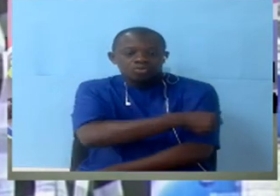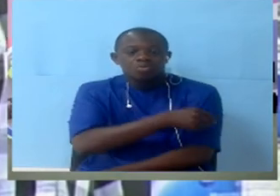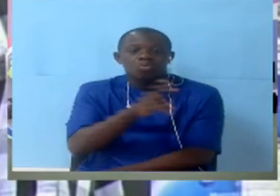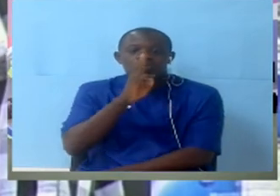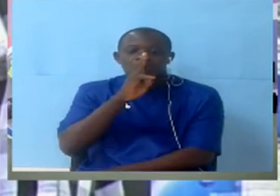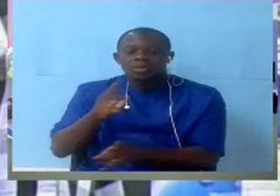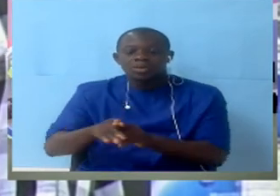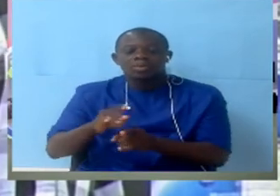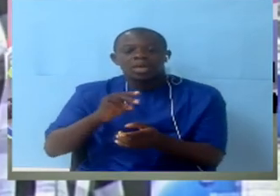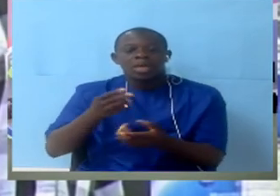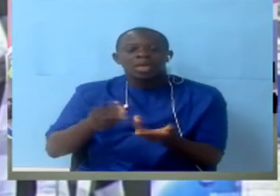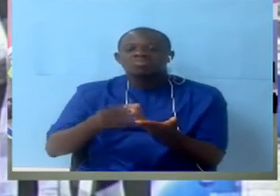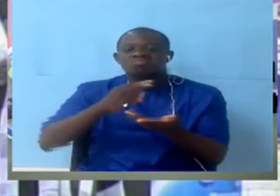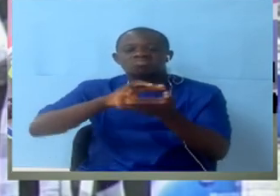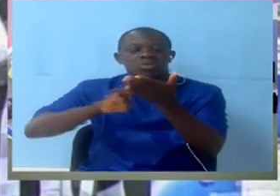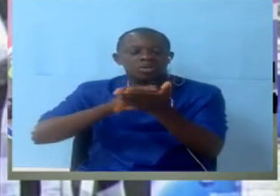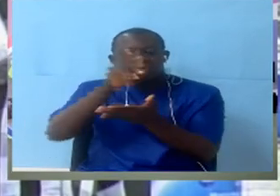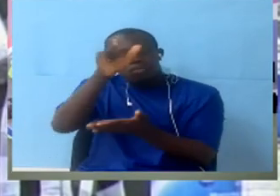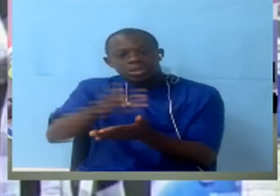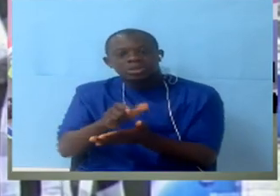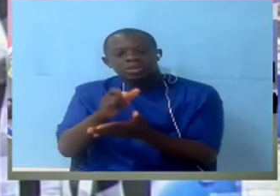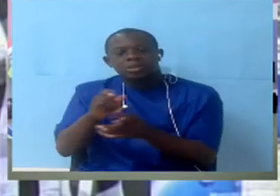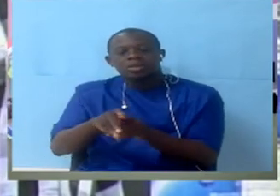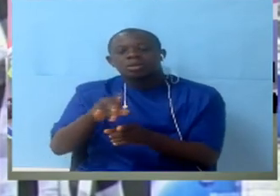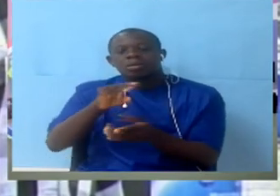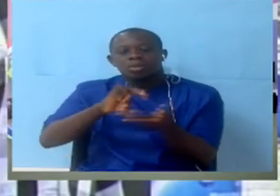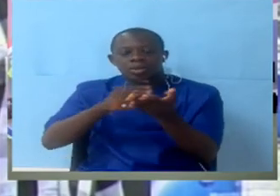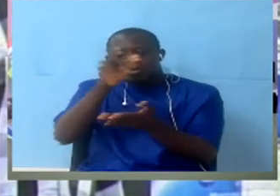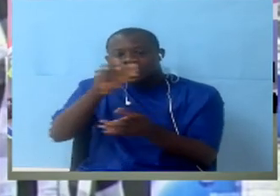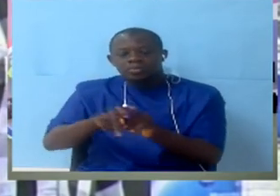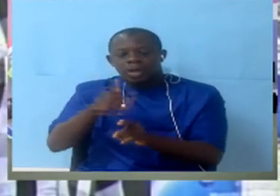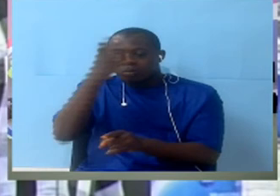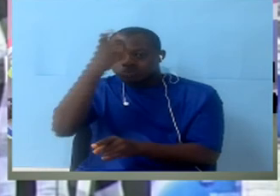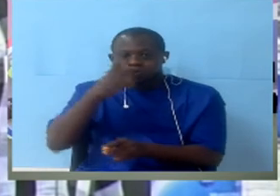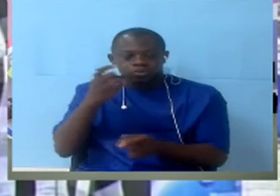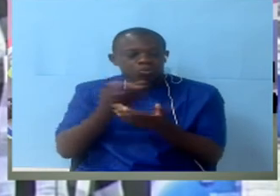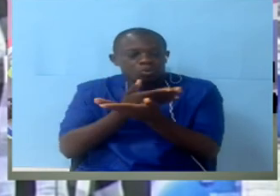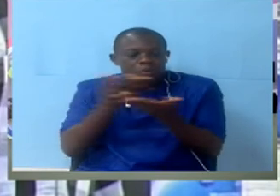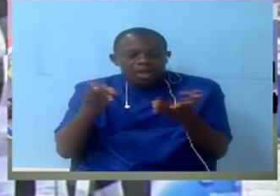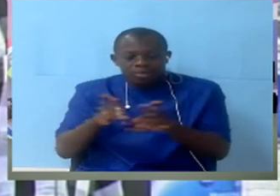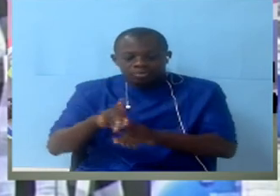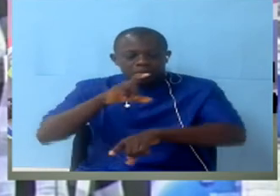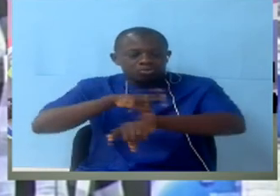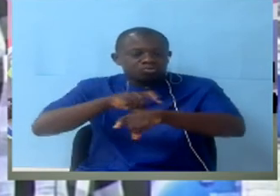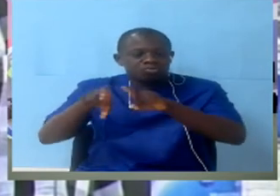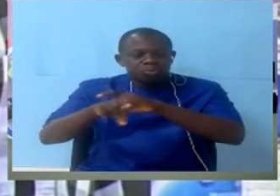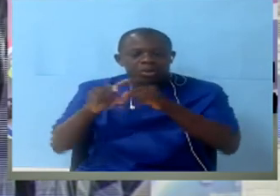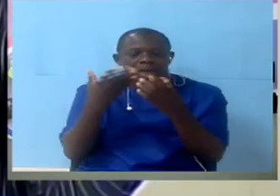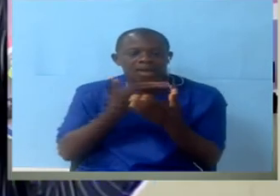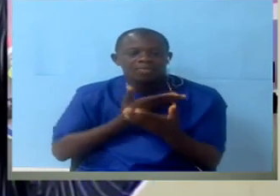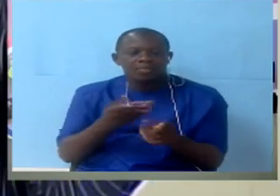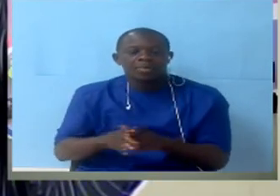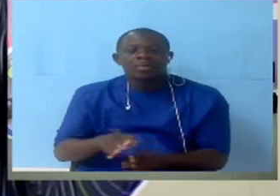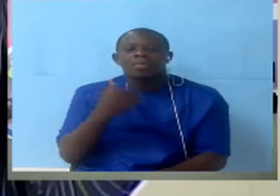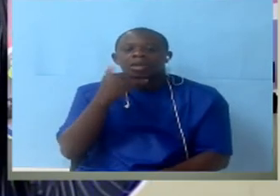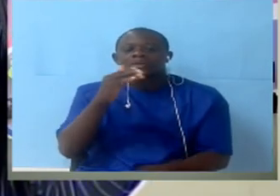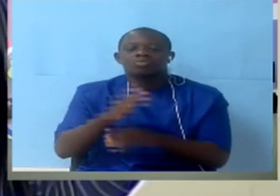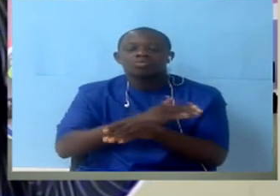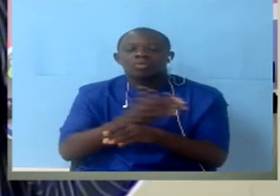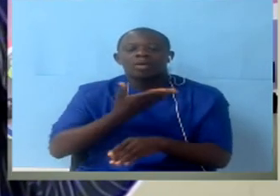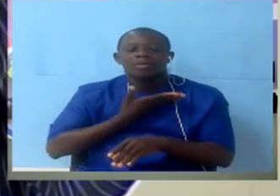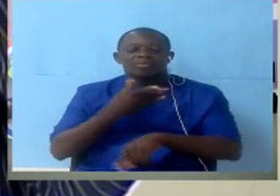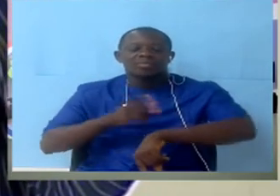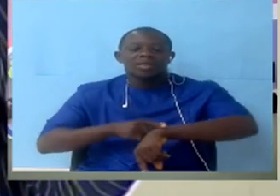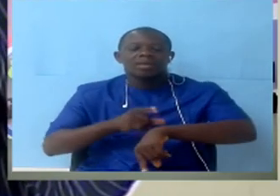medics sometimes were angry for why I was in cuffs. Was there a time you